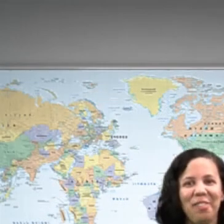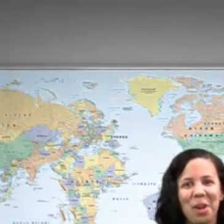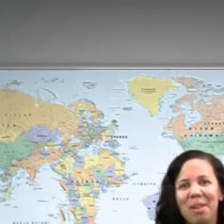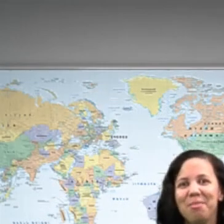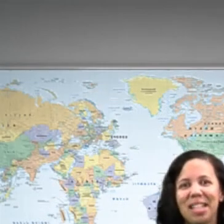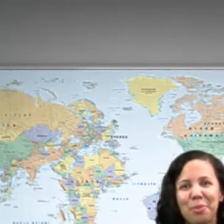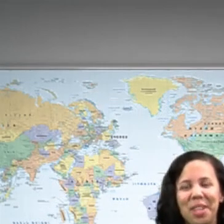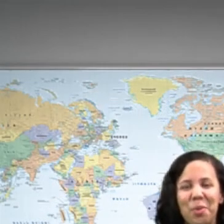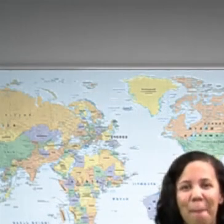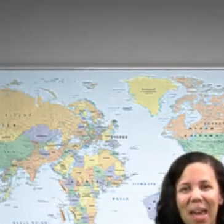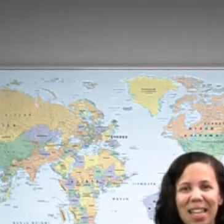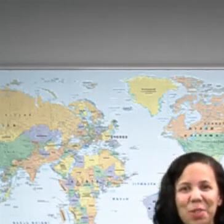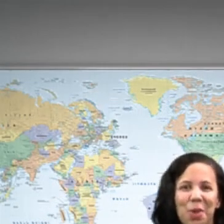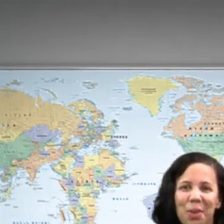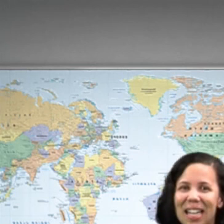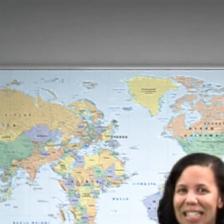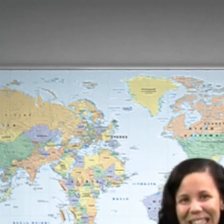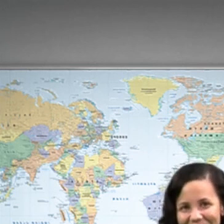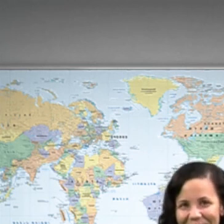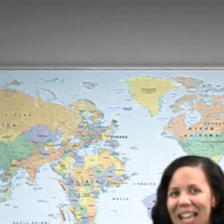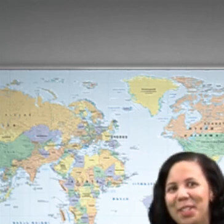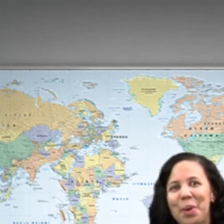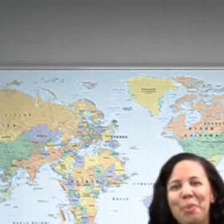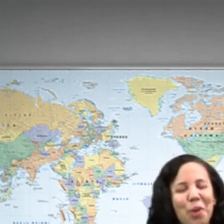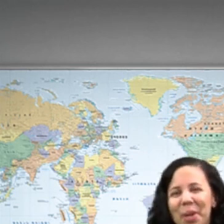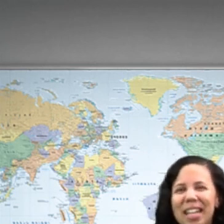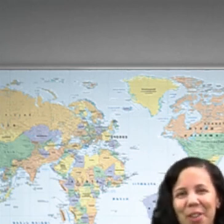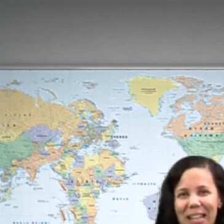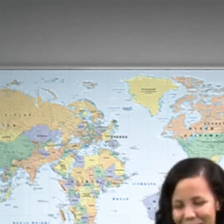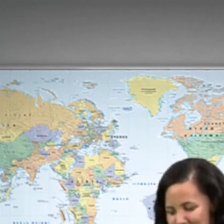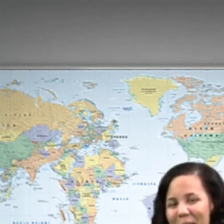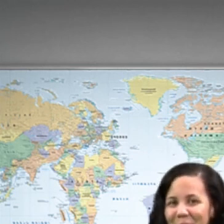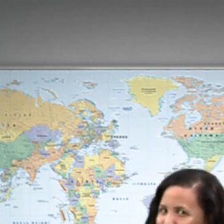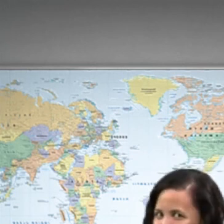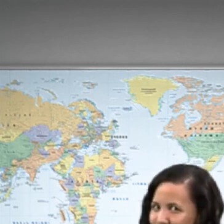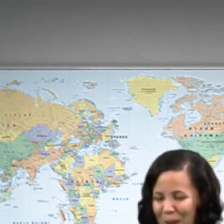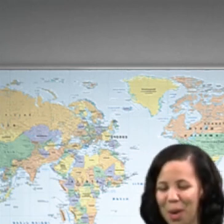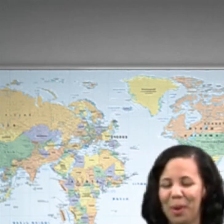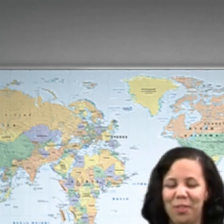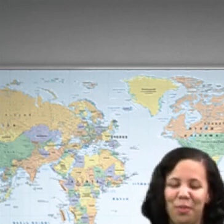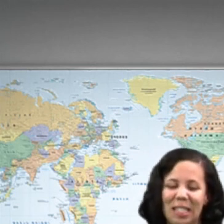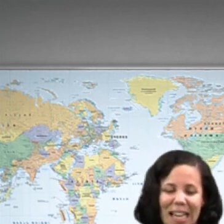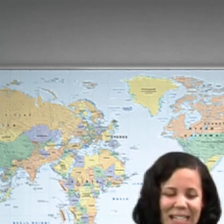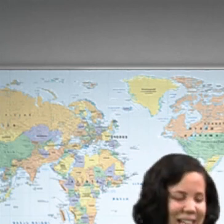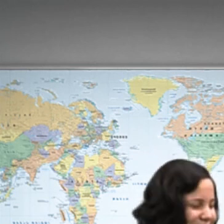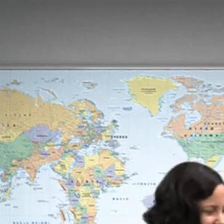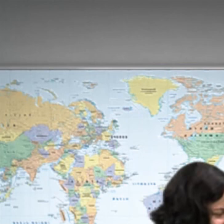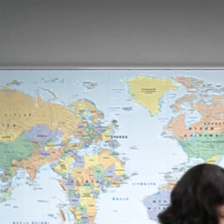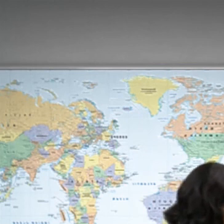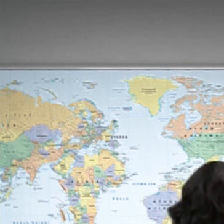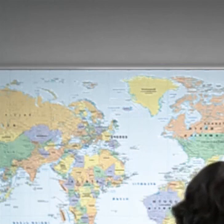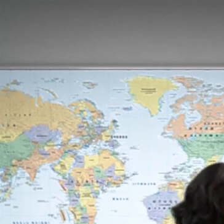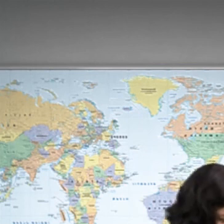Hi everyone, my name is Elizabeth and we are back in studio with another teacher. So before we get into anything, you know how this goes. We have to first